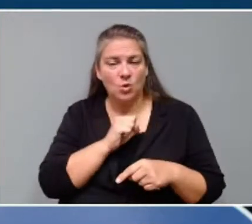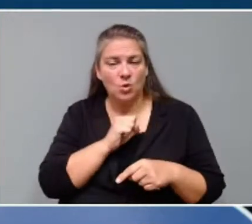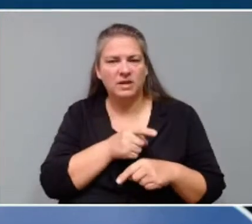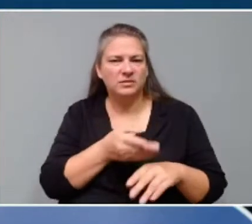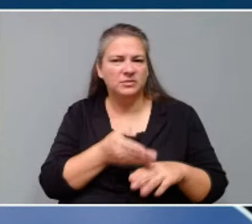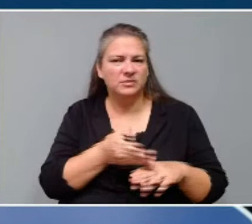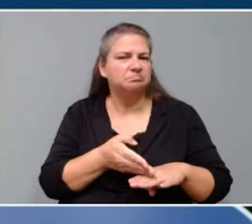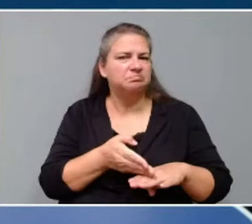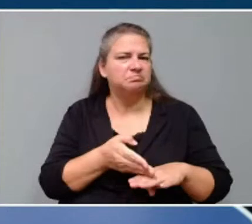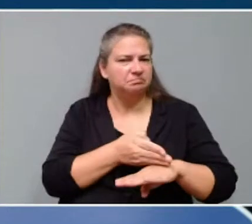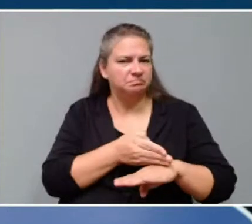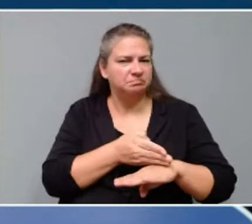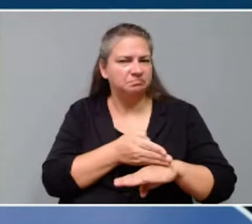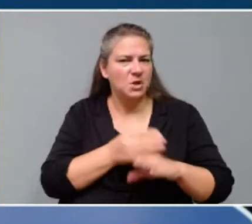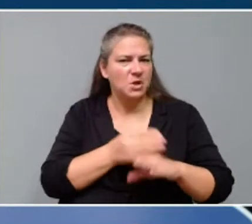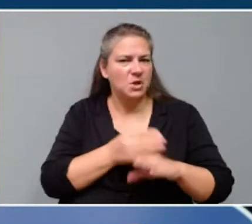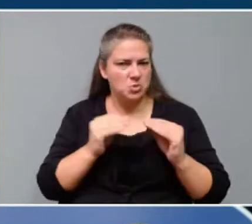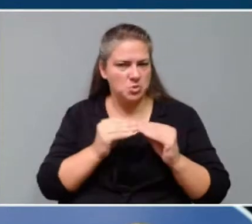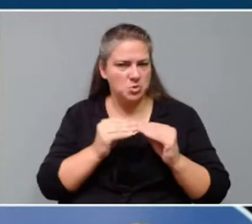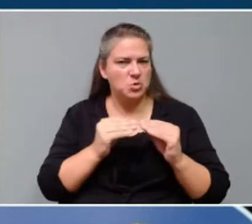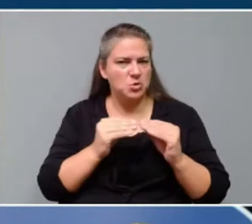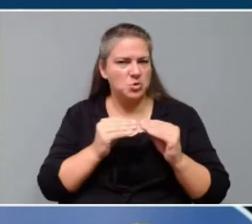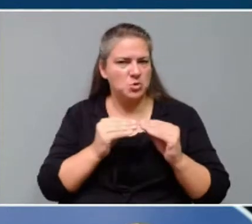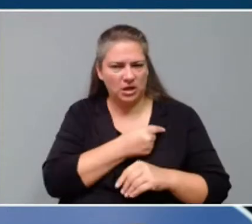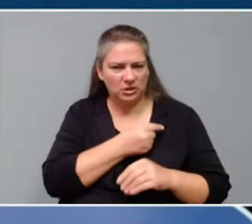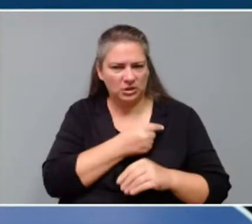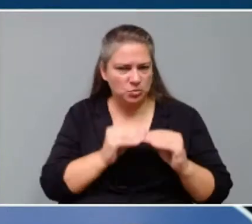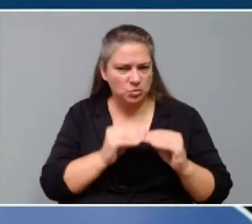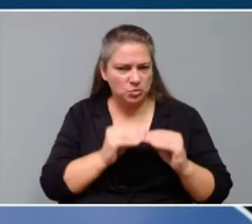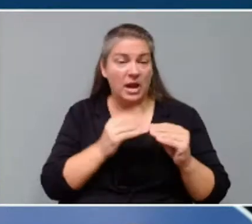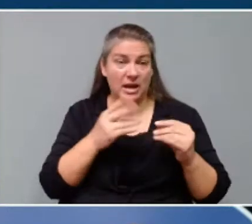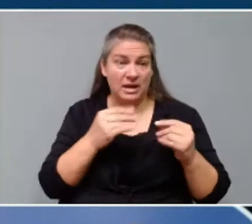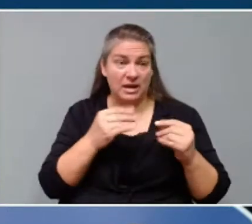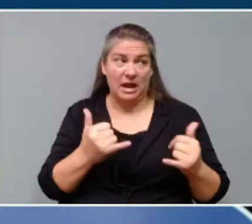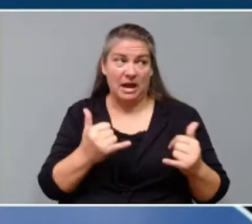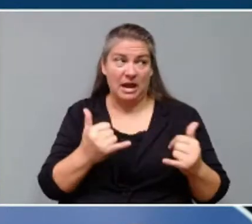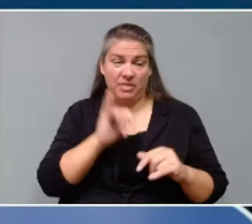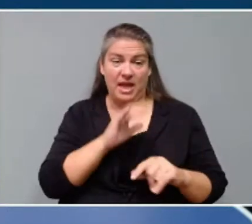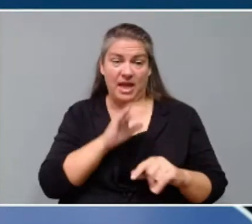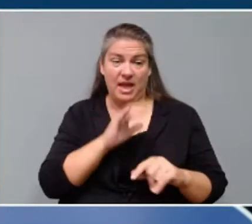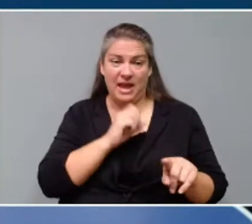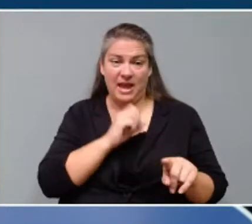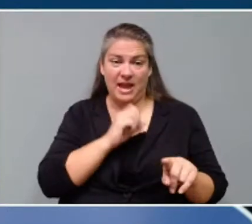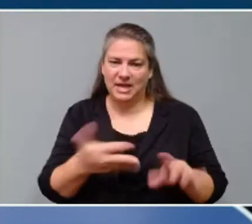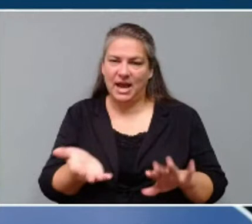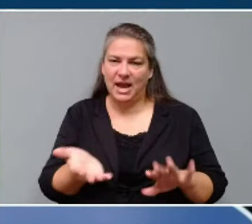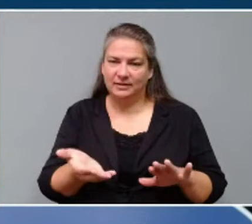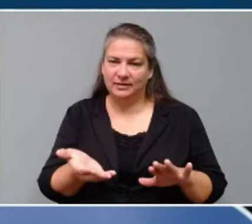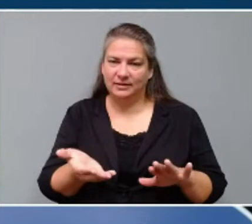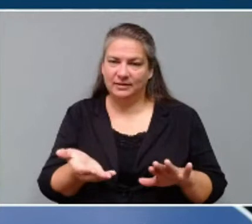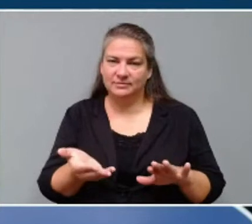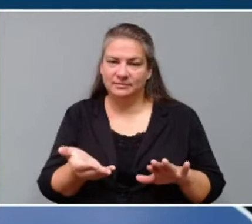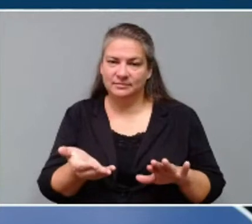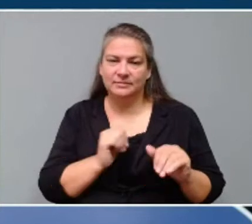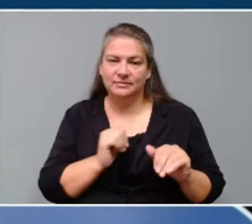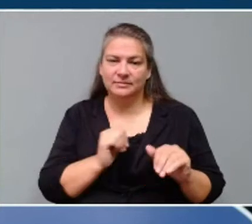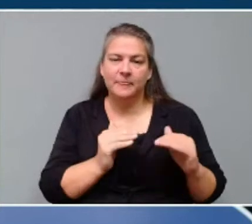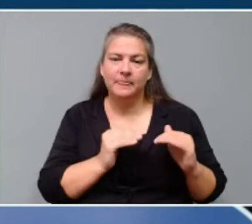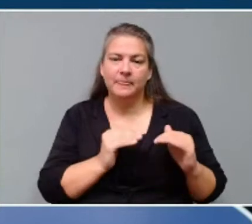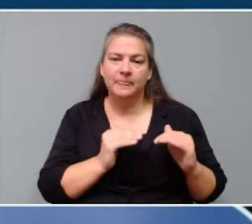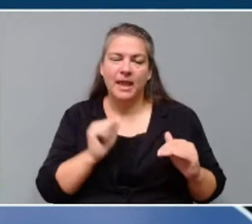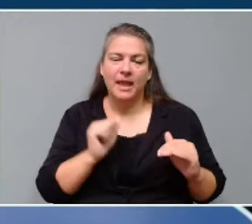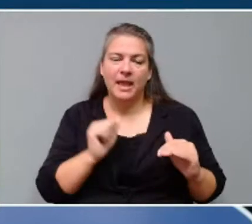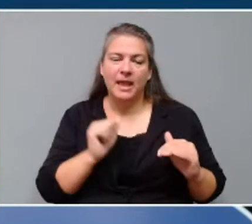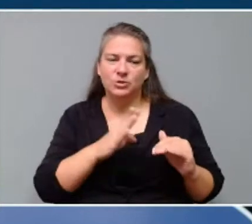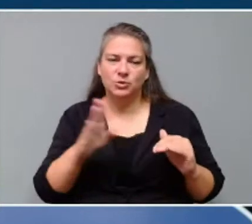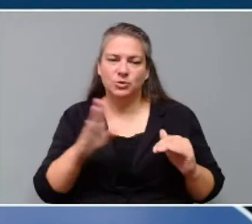of them have gone in. We got a lot of people this age that are dying right now in the Delta variant, more so than ever before. 18 to 29,